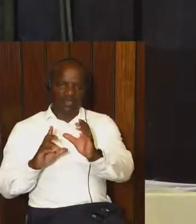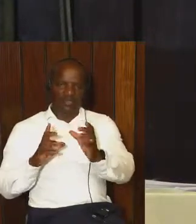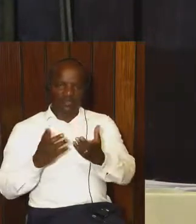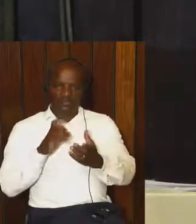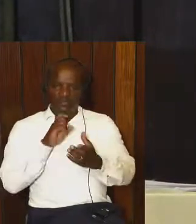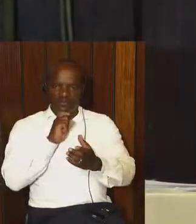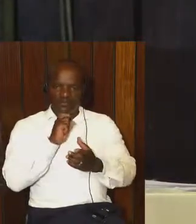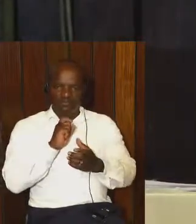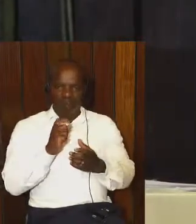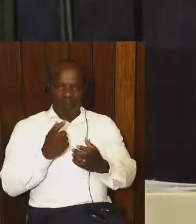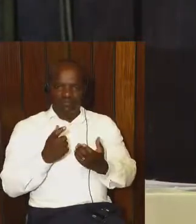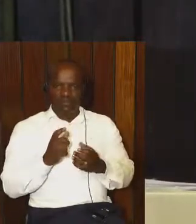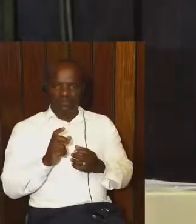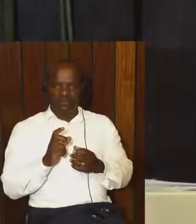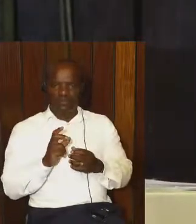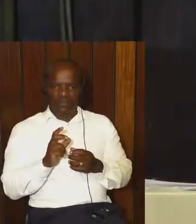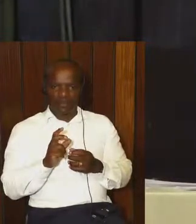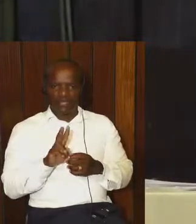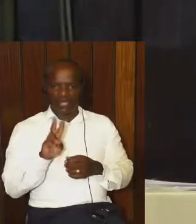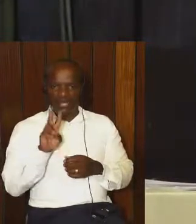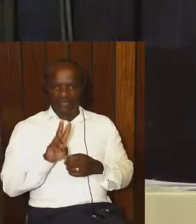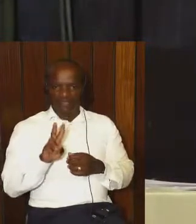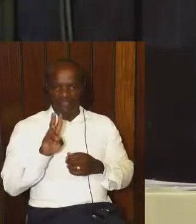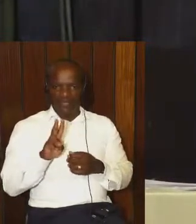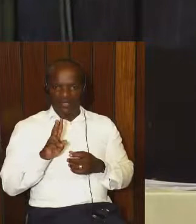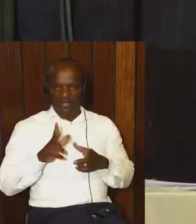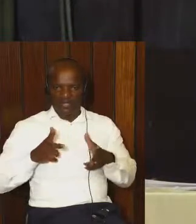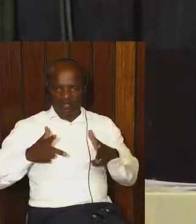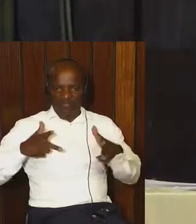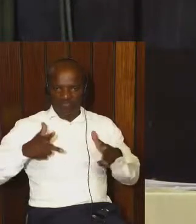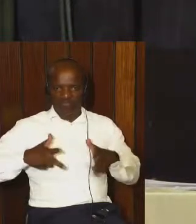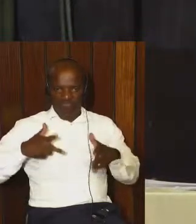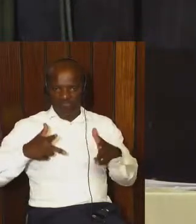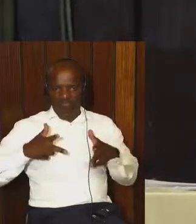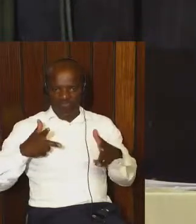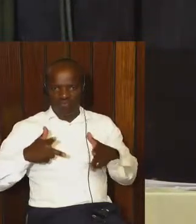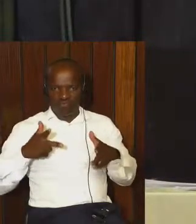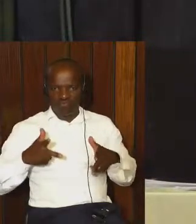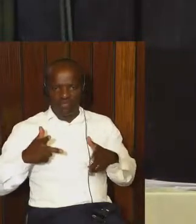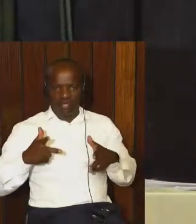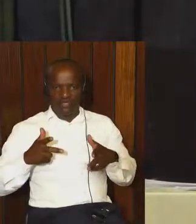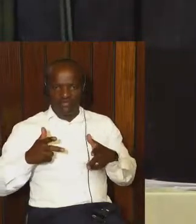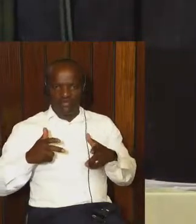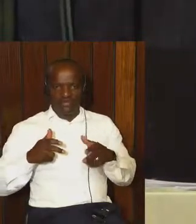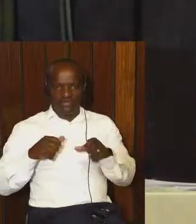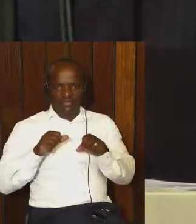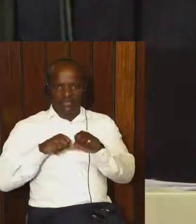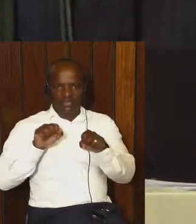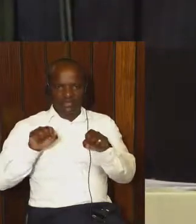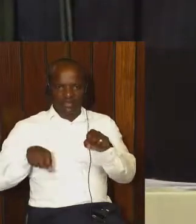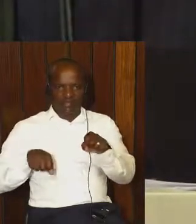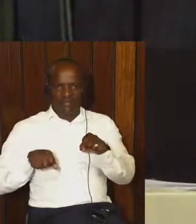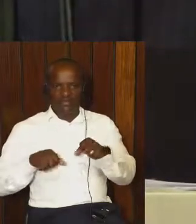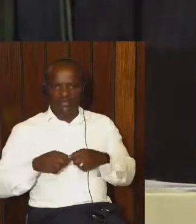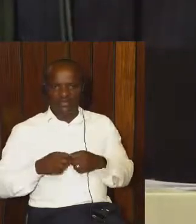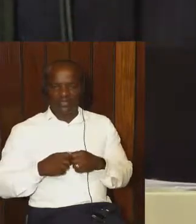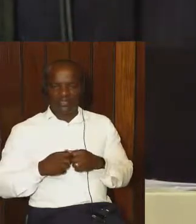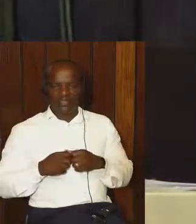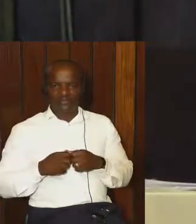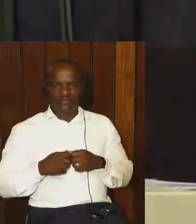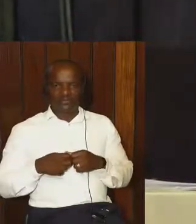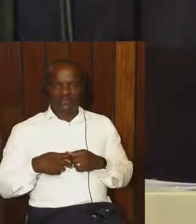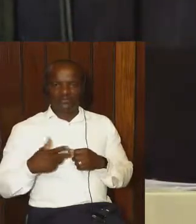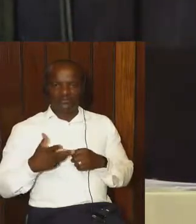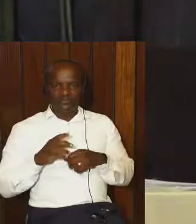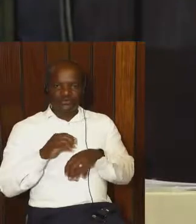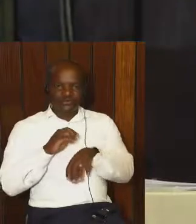of the drainage system that was there was by and large approved by the same PSPs. The problems that we